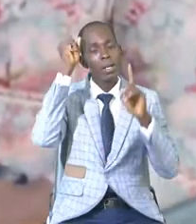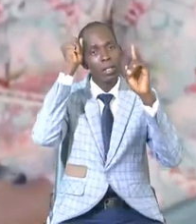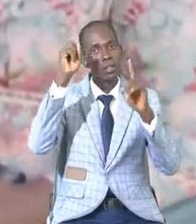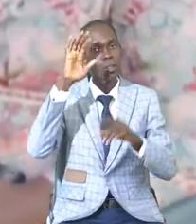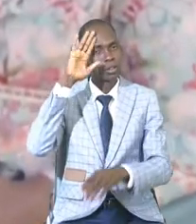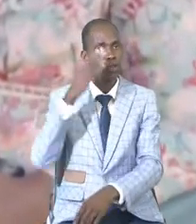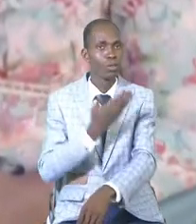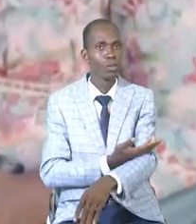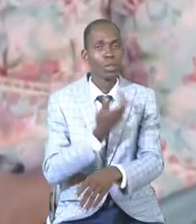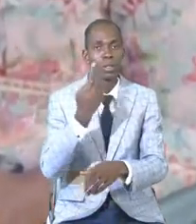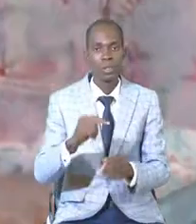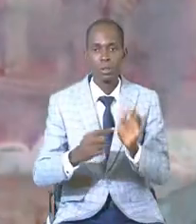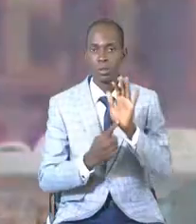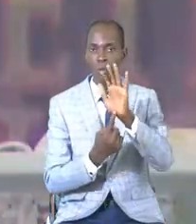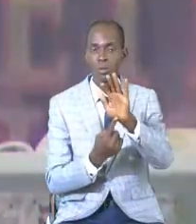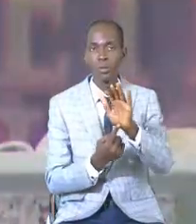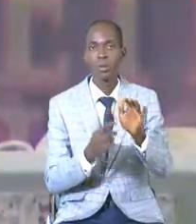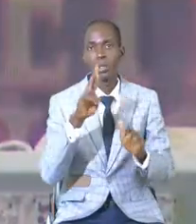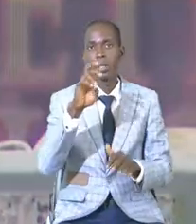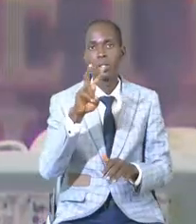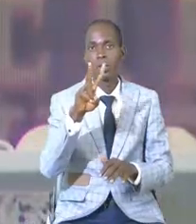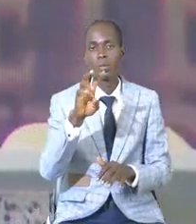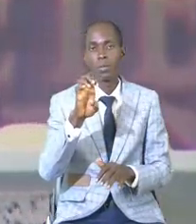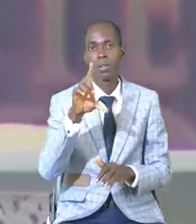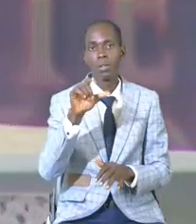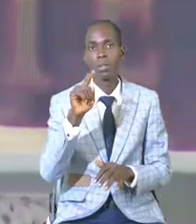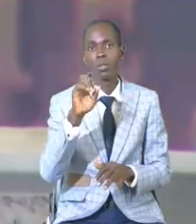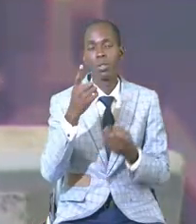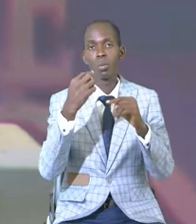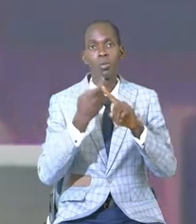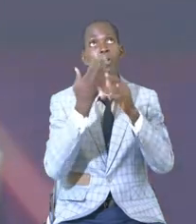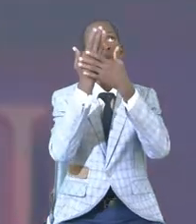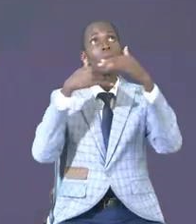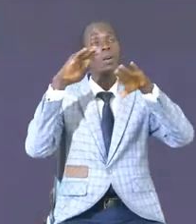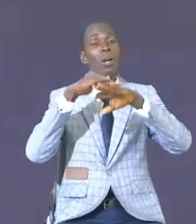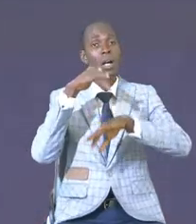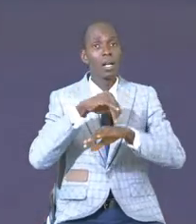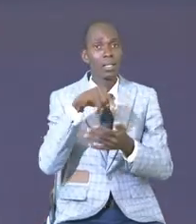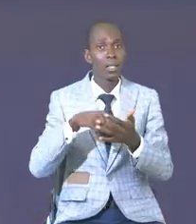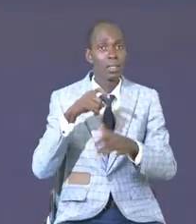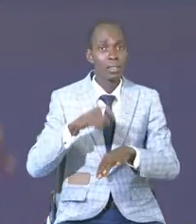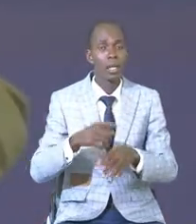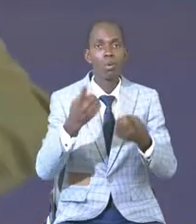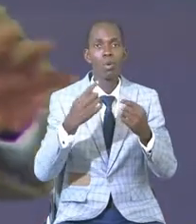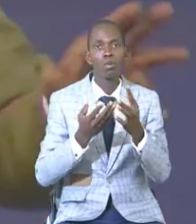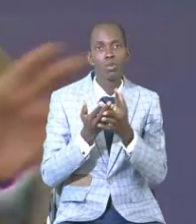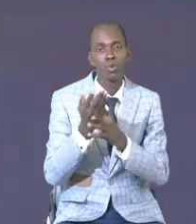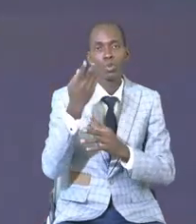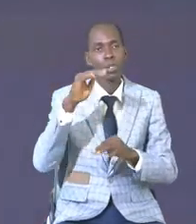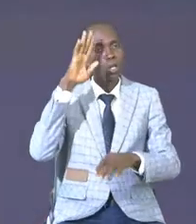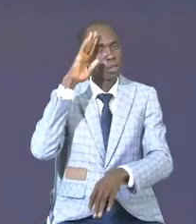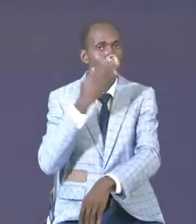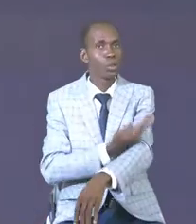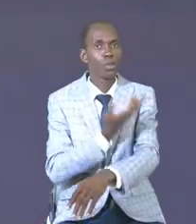from heaven now in this dispensation at this time comes through the Son of God. In